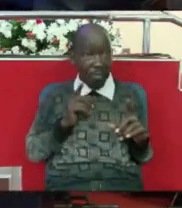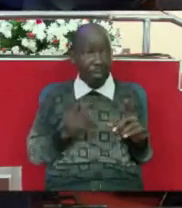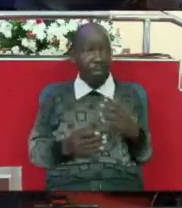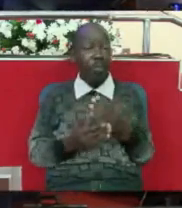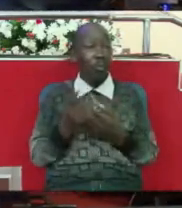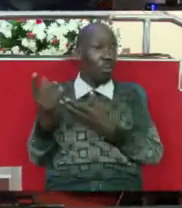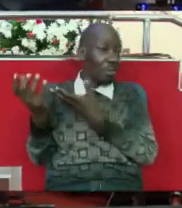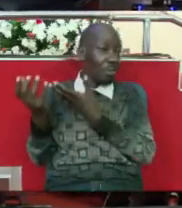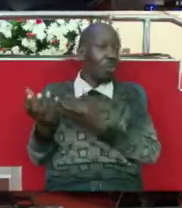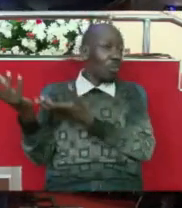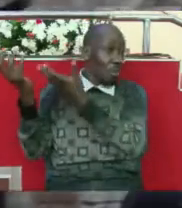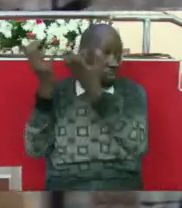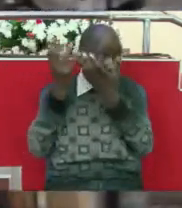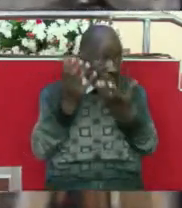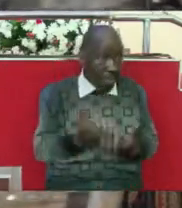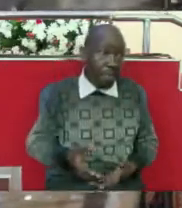ambao anaibeba.